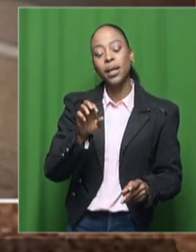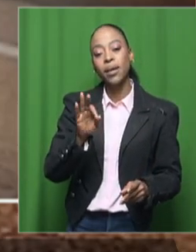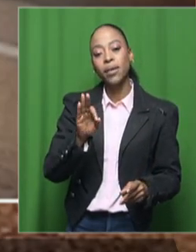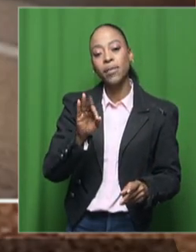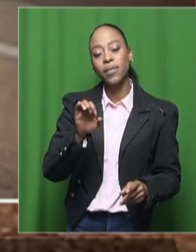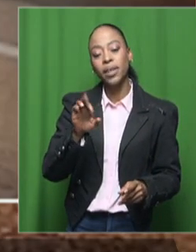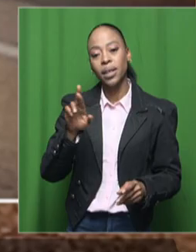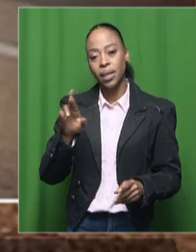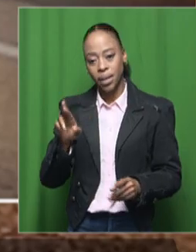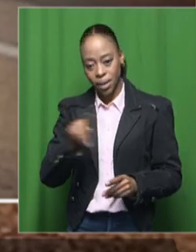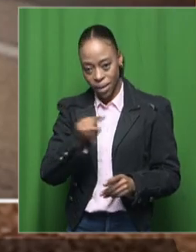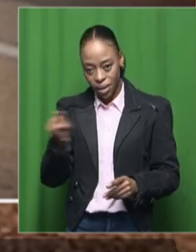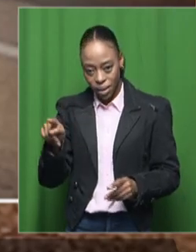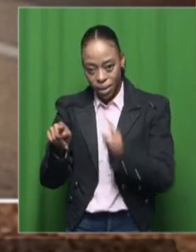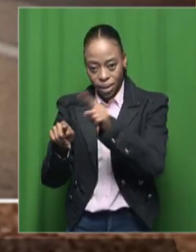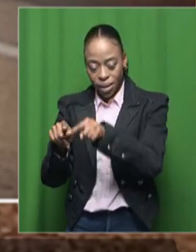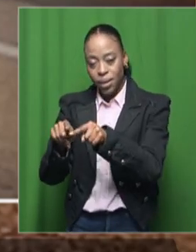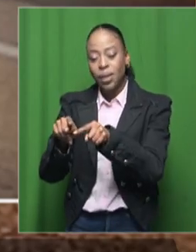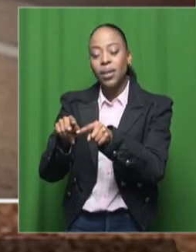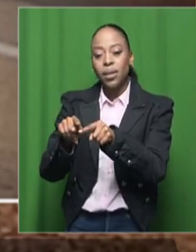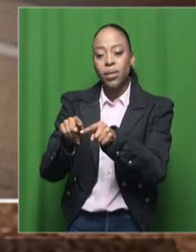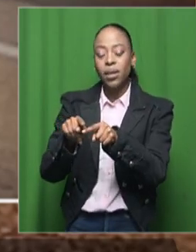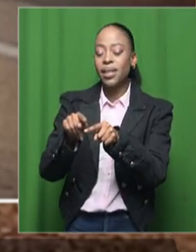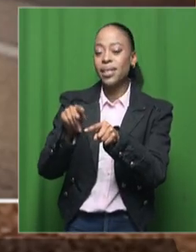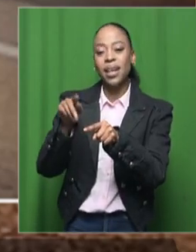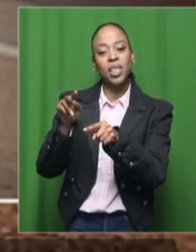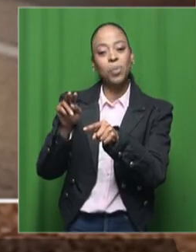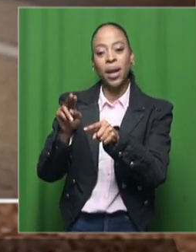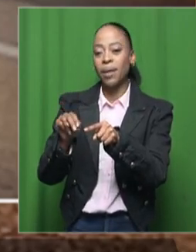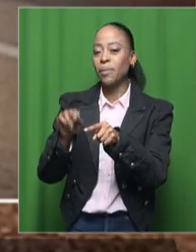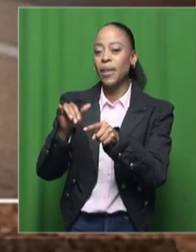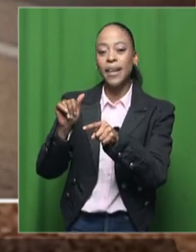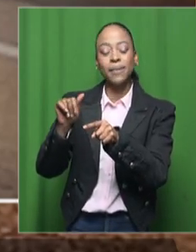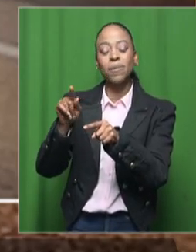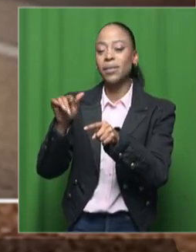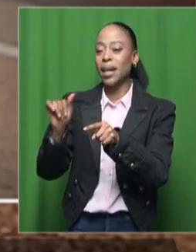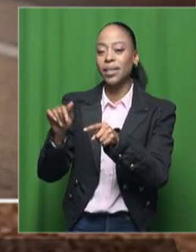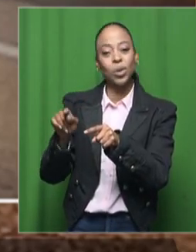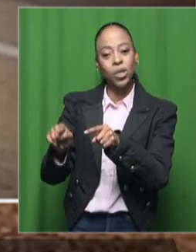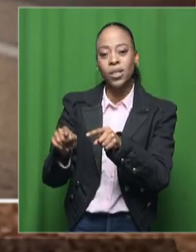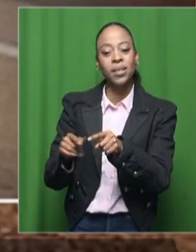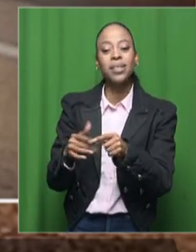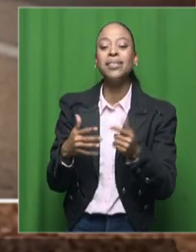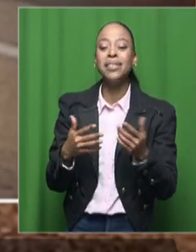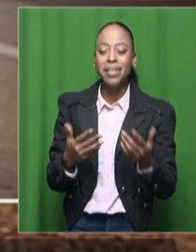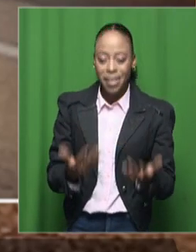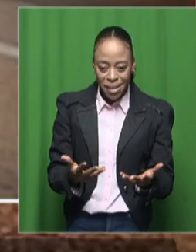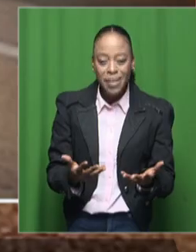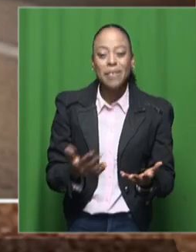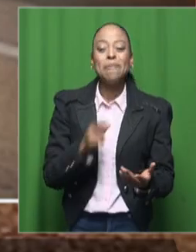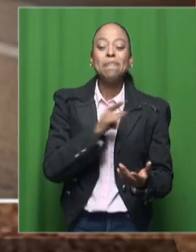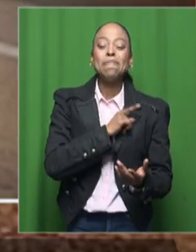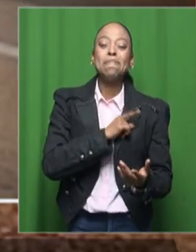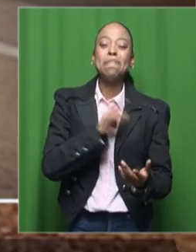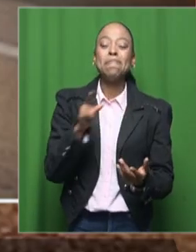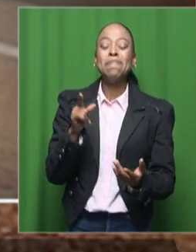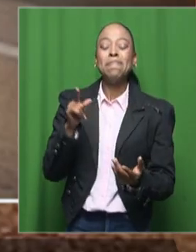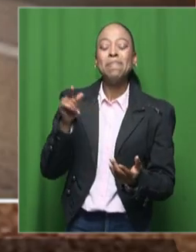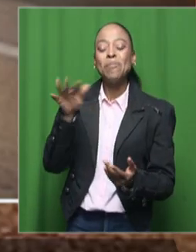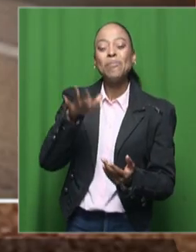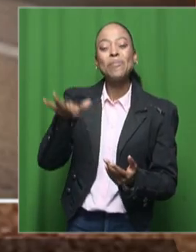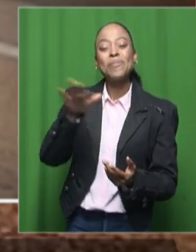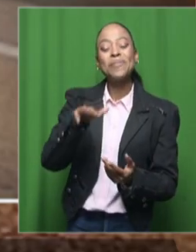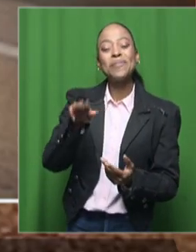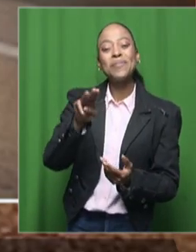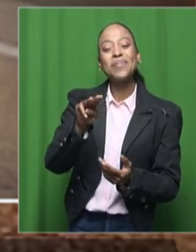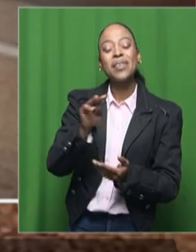the way through towards Knysna. Multiple stop-go controls. The real intense stuff is between Albertinia and Mossel Bay.